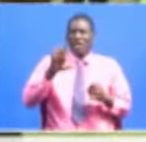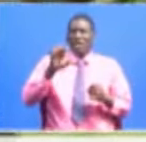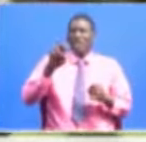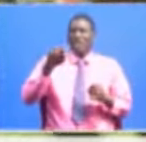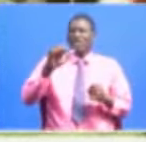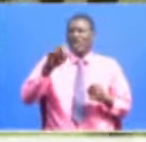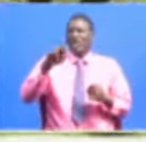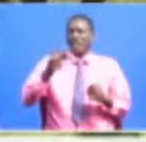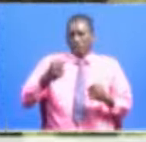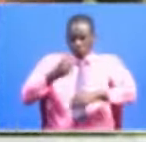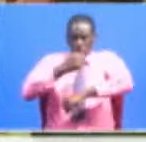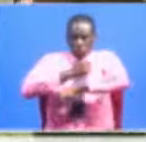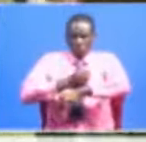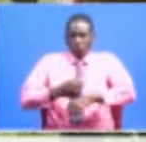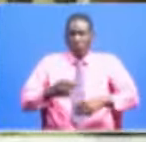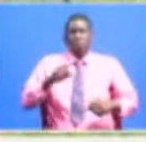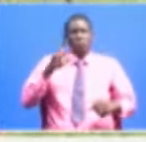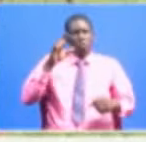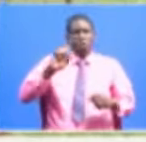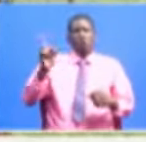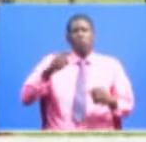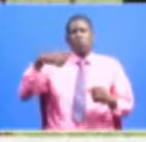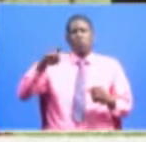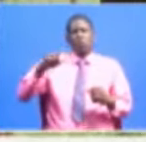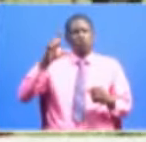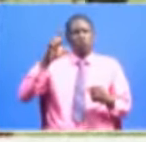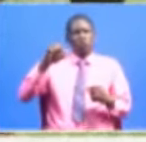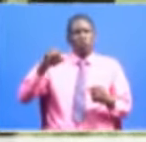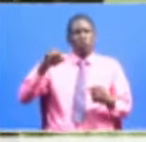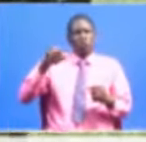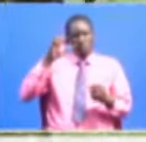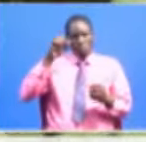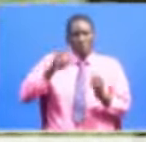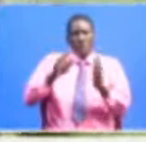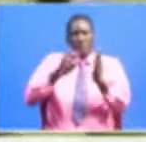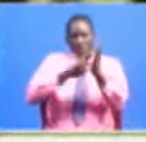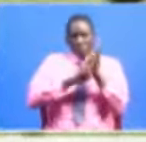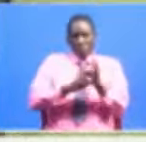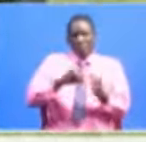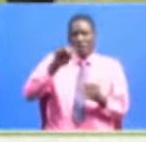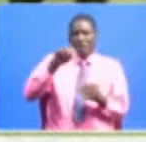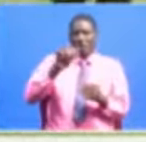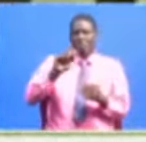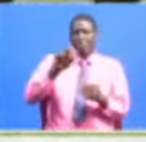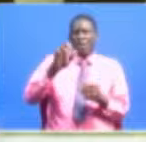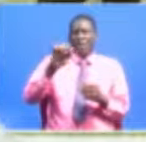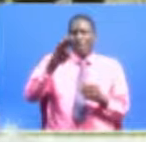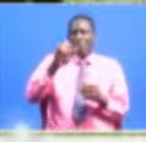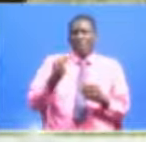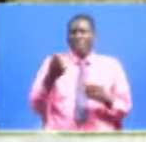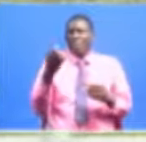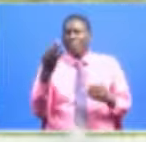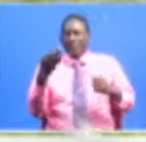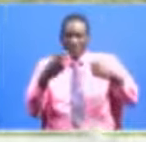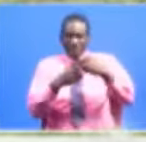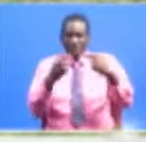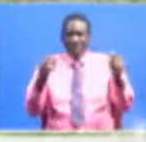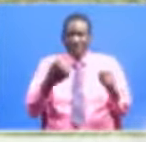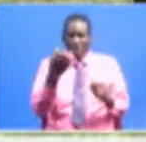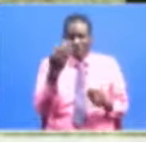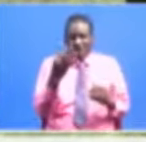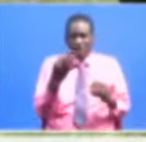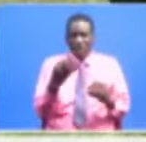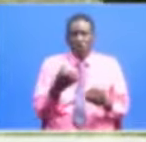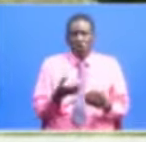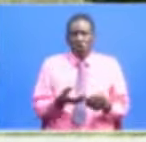Nairobi hammered Coastal Region representatives Marafa 37-3 in Group B to bounce back from their loss in